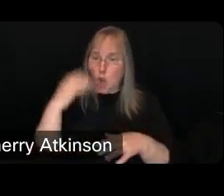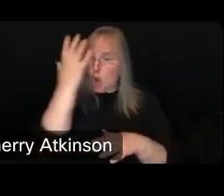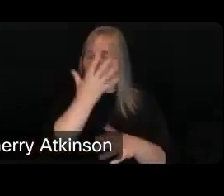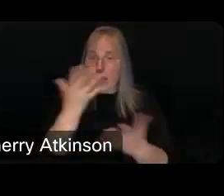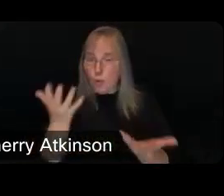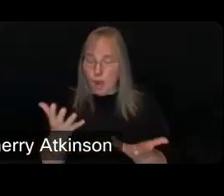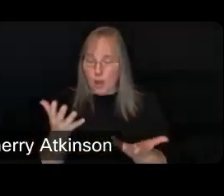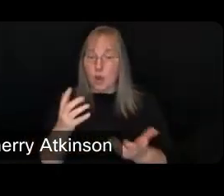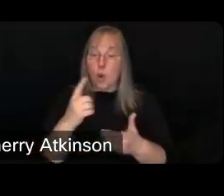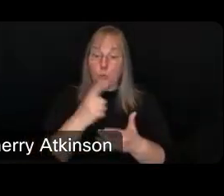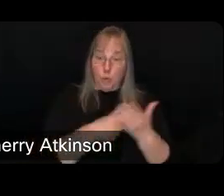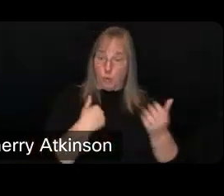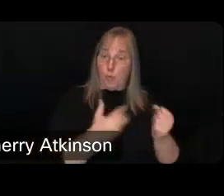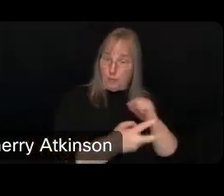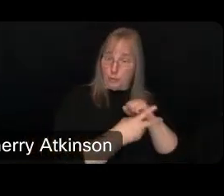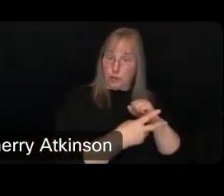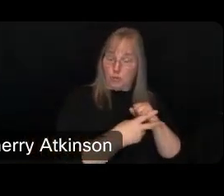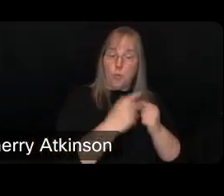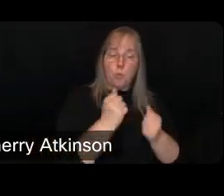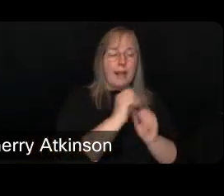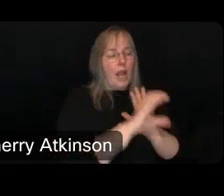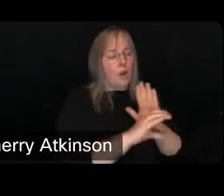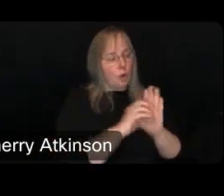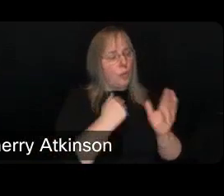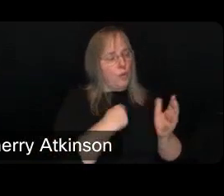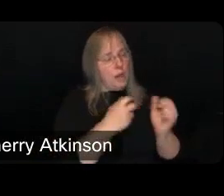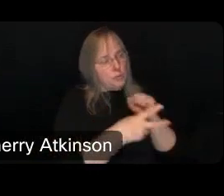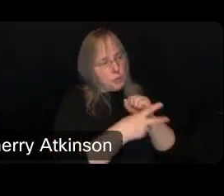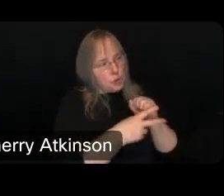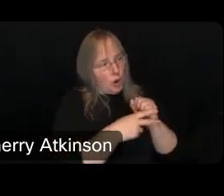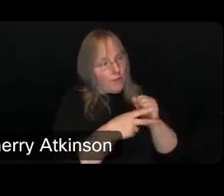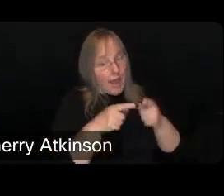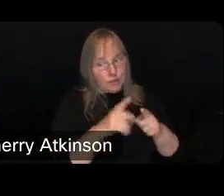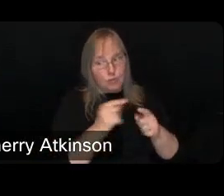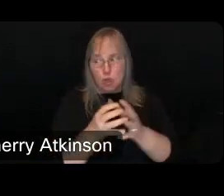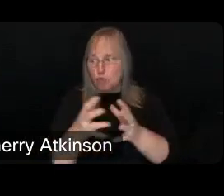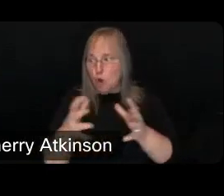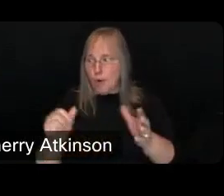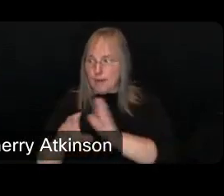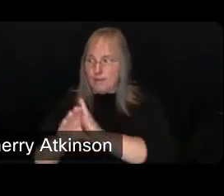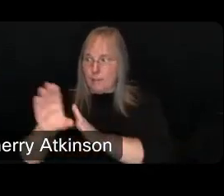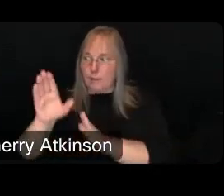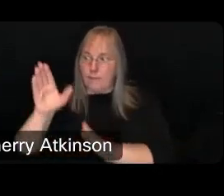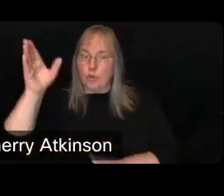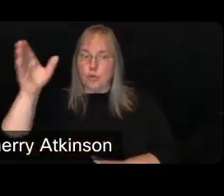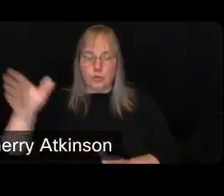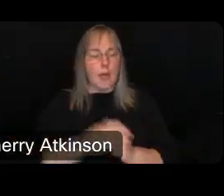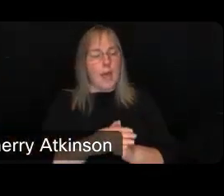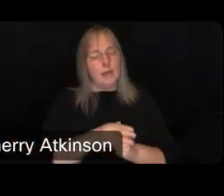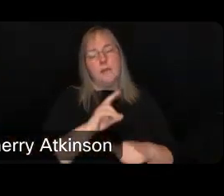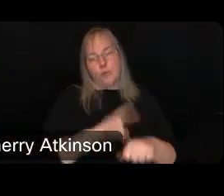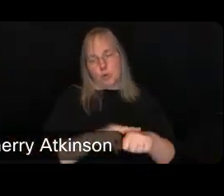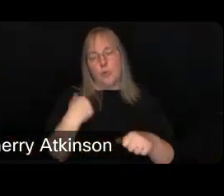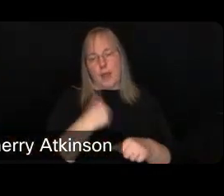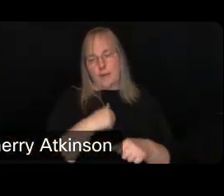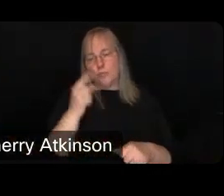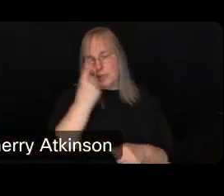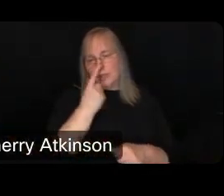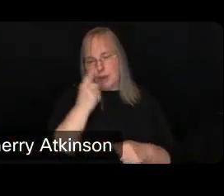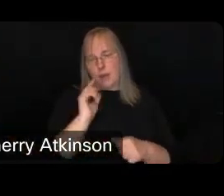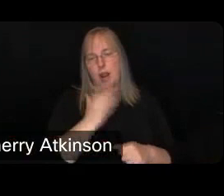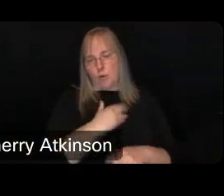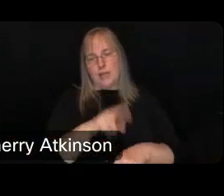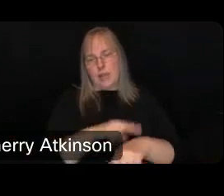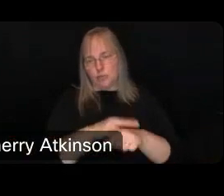forward? What character do we want to make sure we preserve as we grow and develop in the future? And then we have to, of course, think about our natural resources and park,